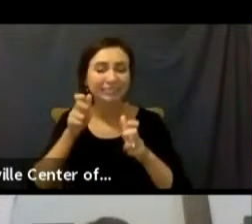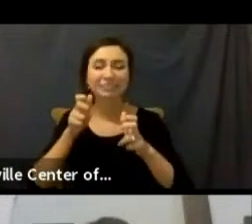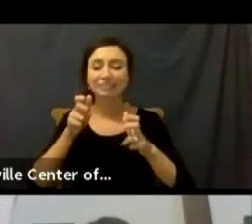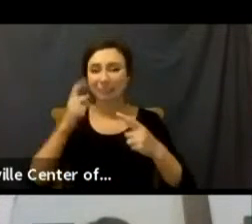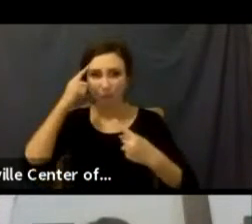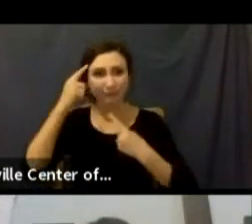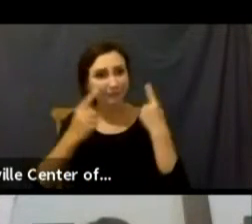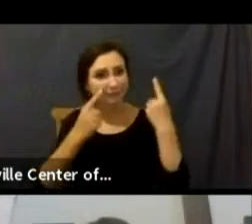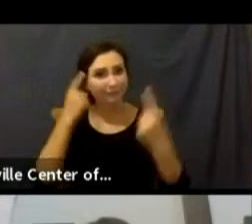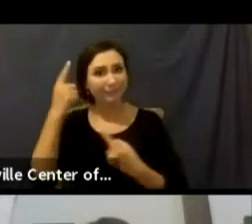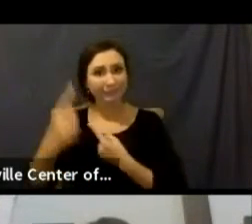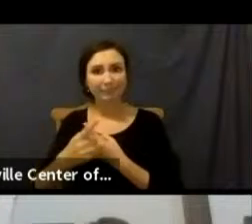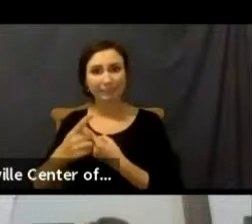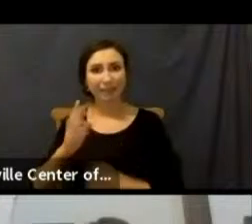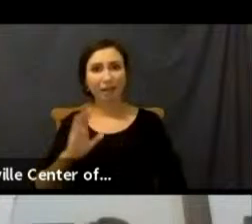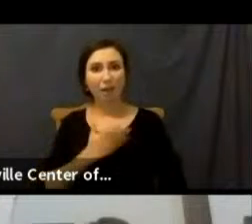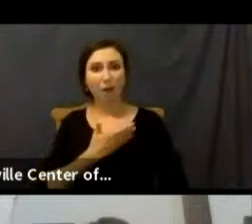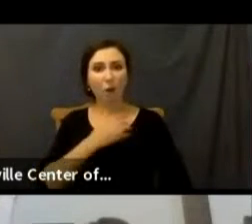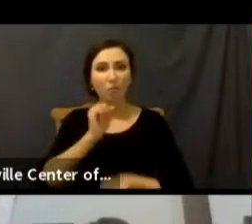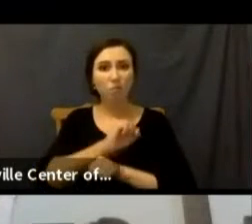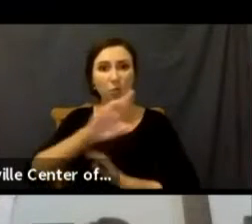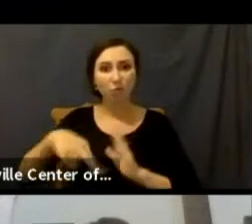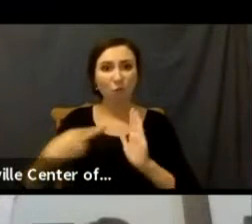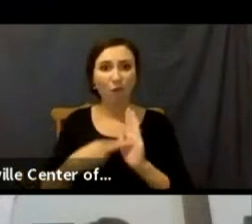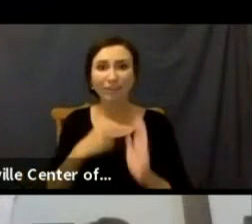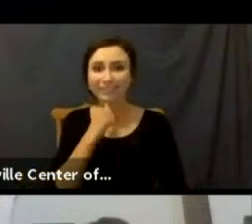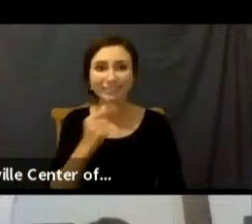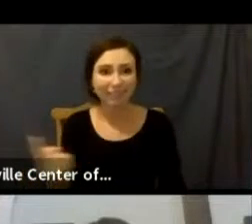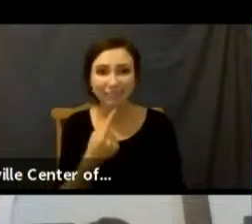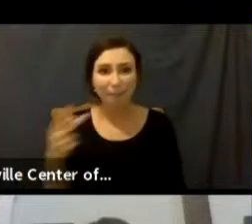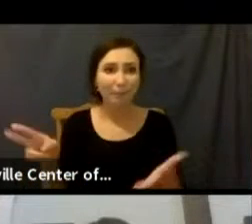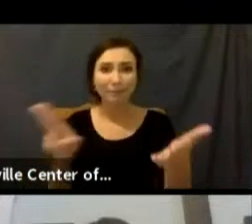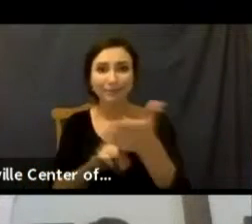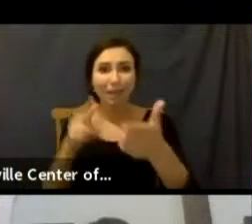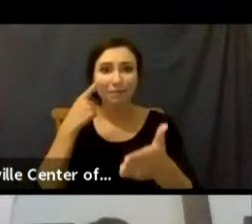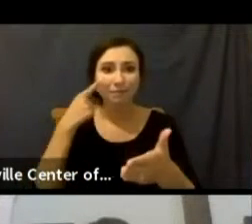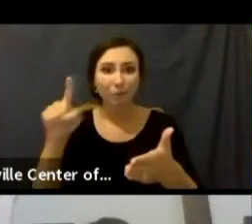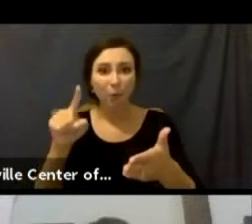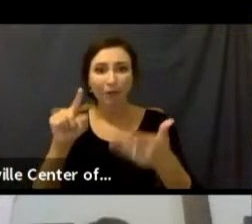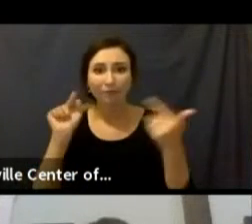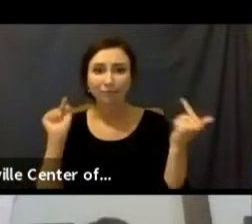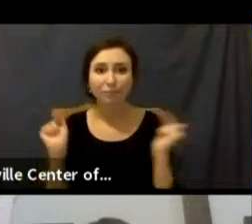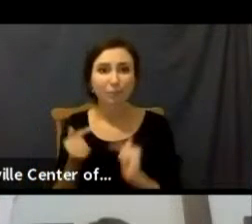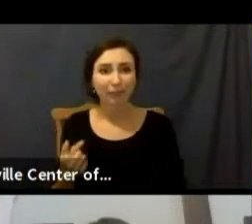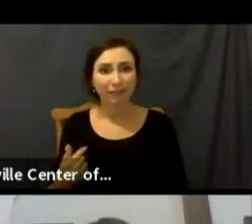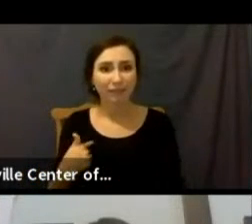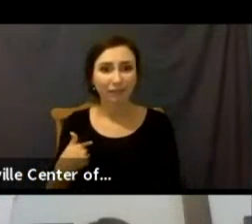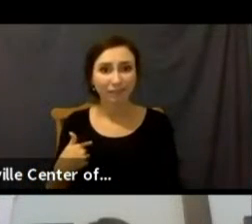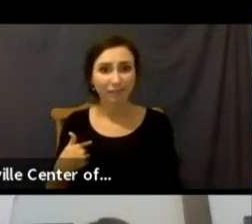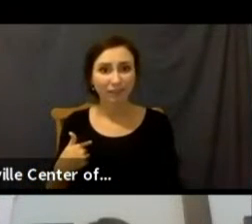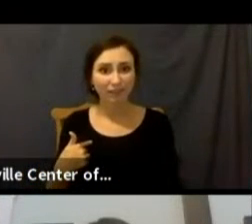been given is not something we signed up for. It pains me